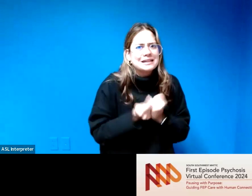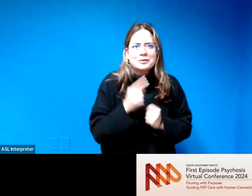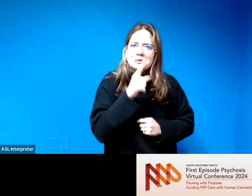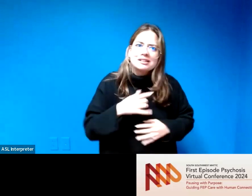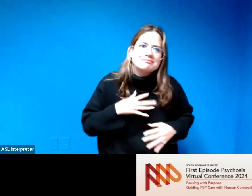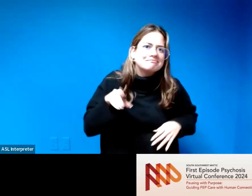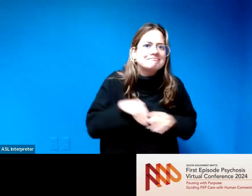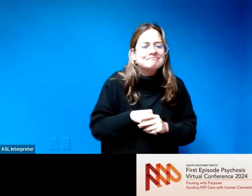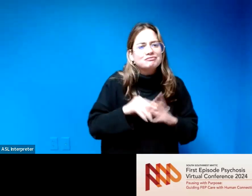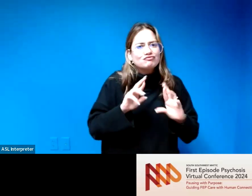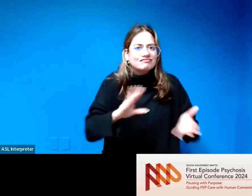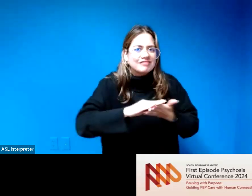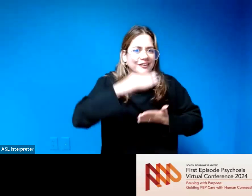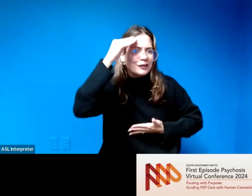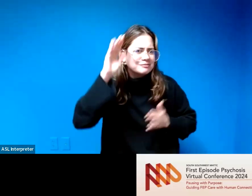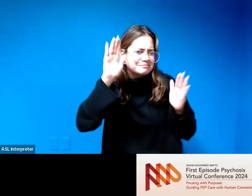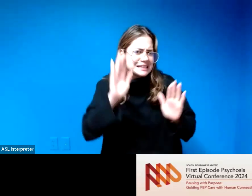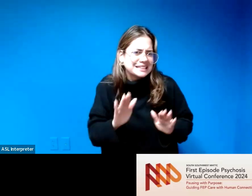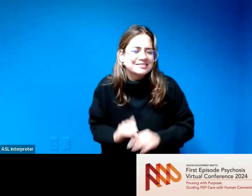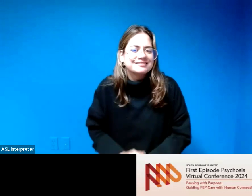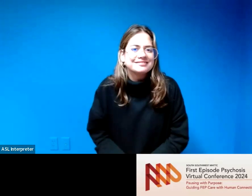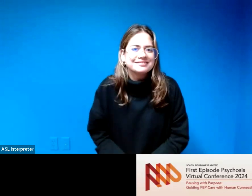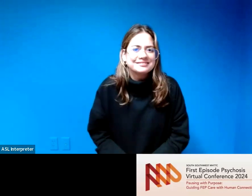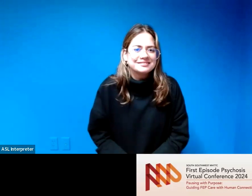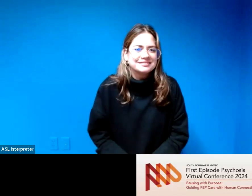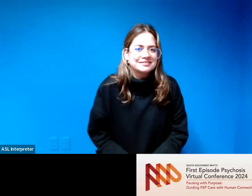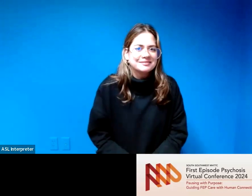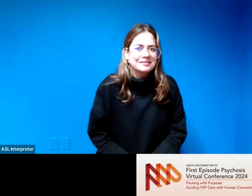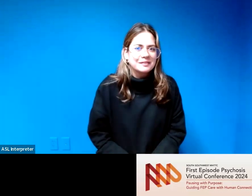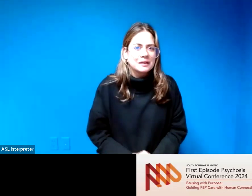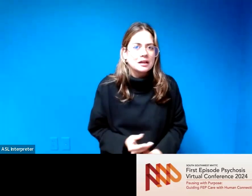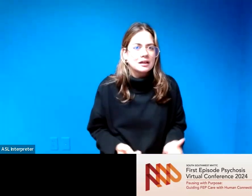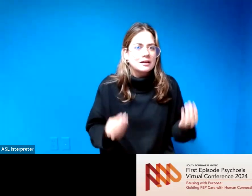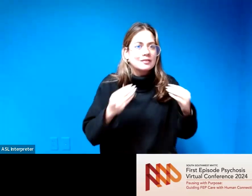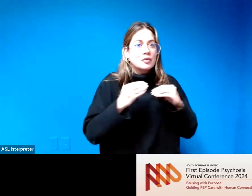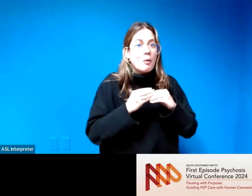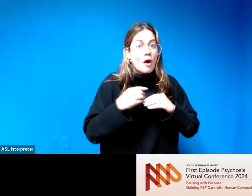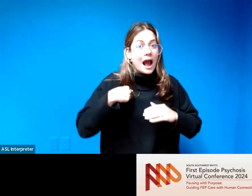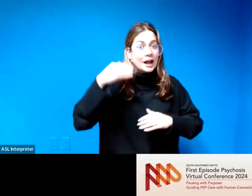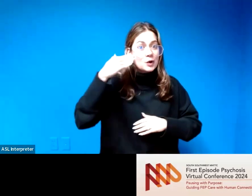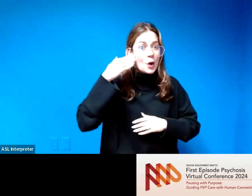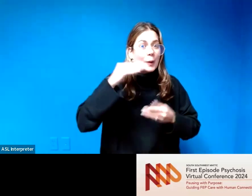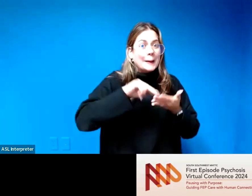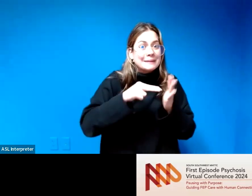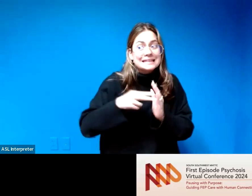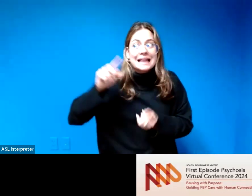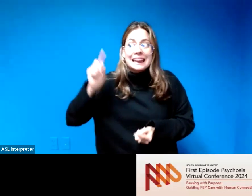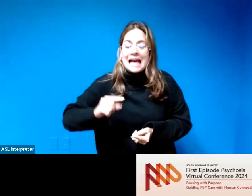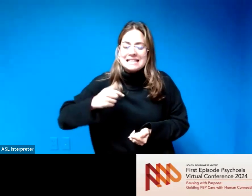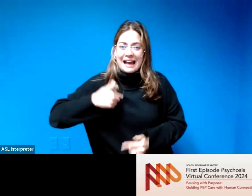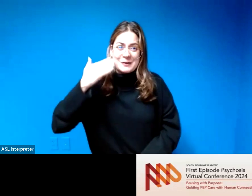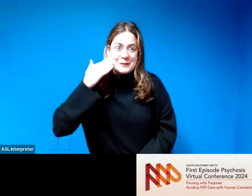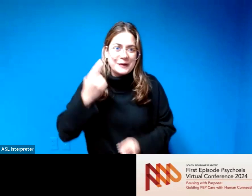embracing learning, which is amazing. Yes, the more I know, the less I know. Yes,